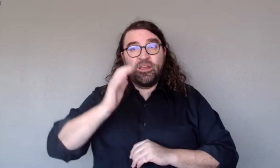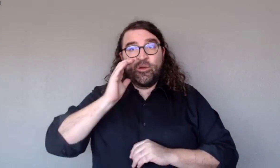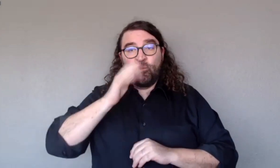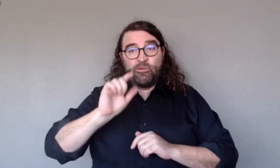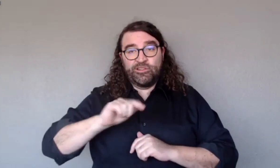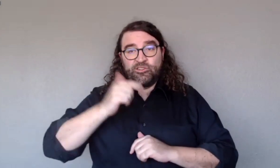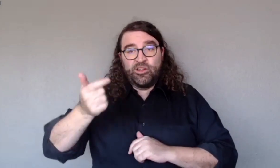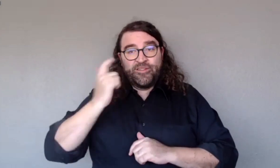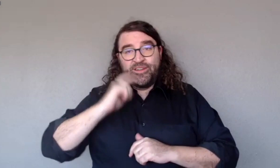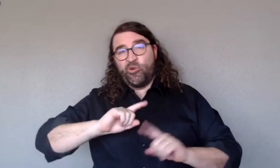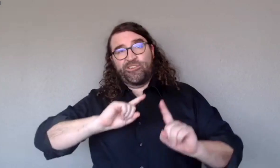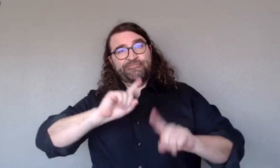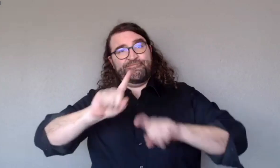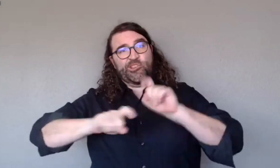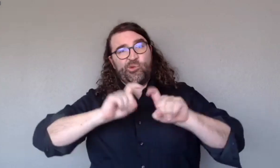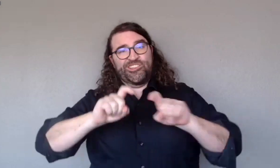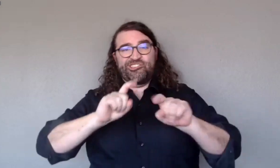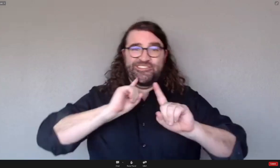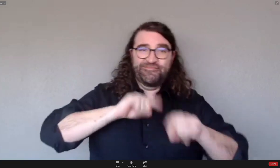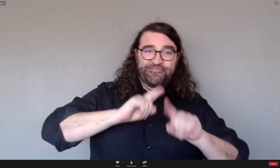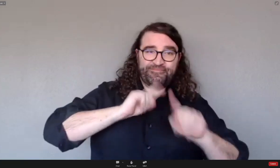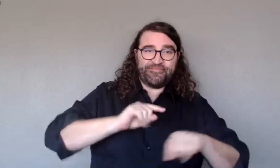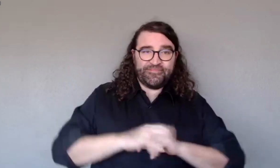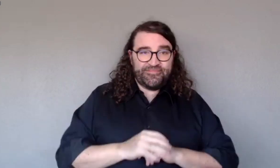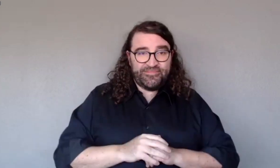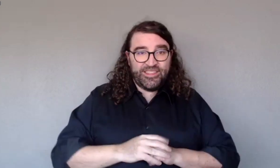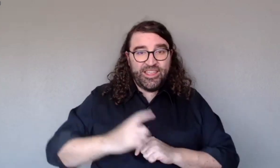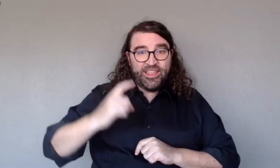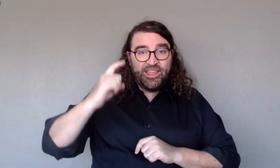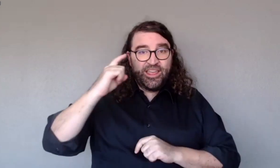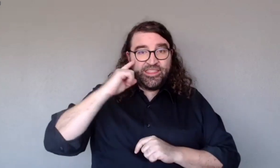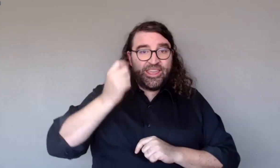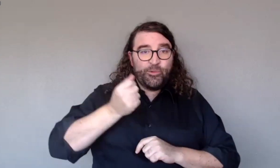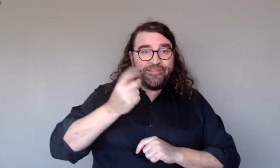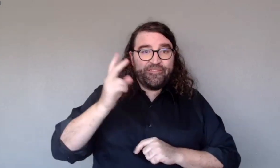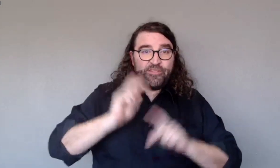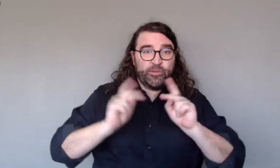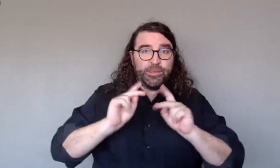now. And I believe we have a few hands